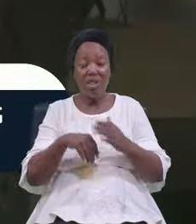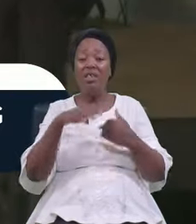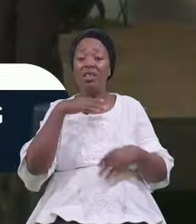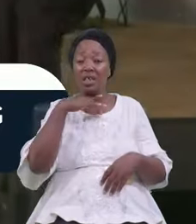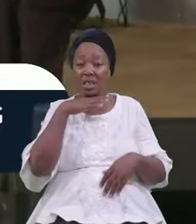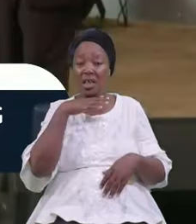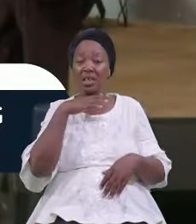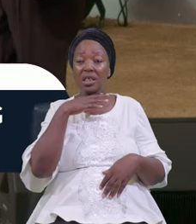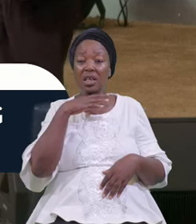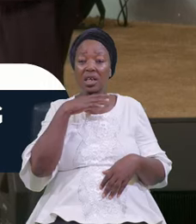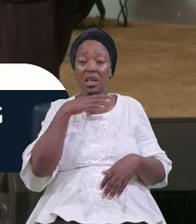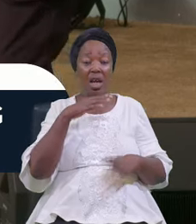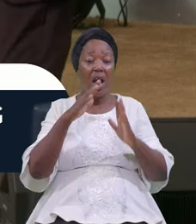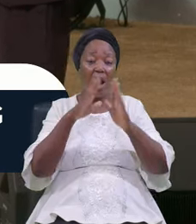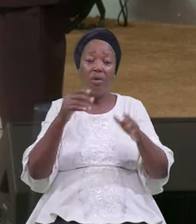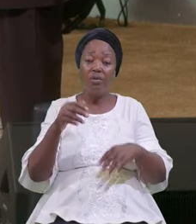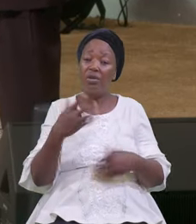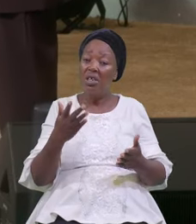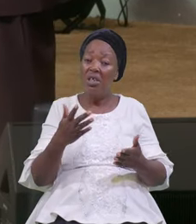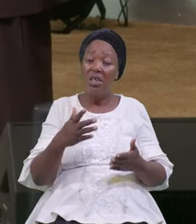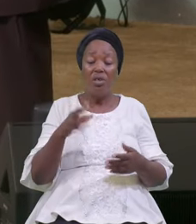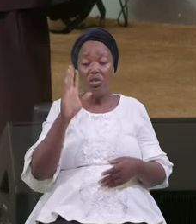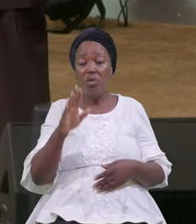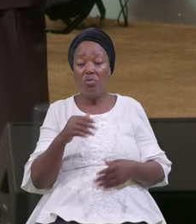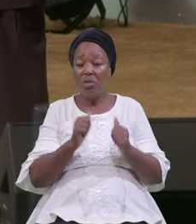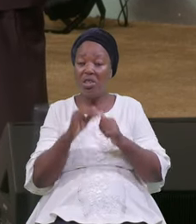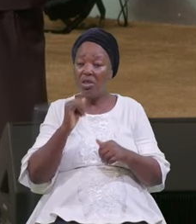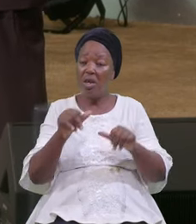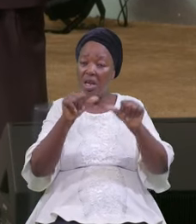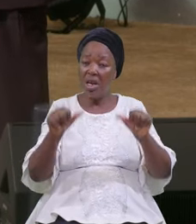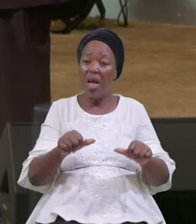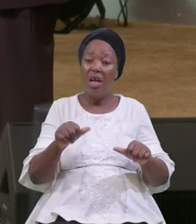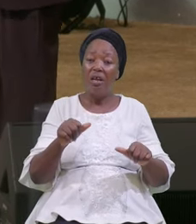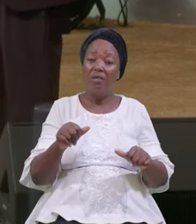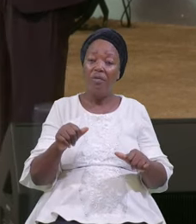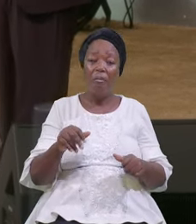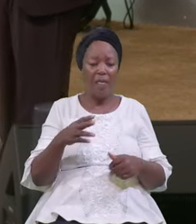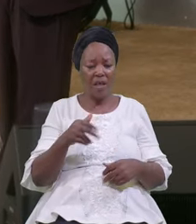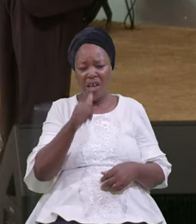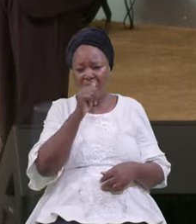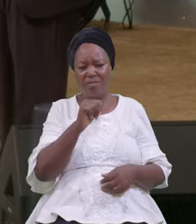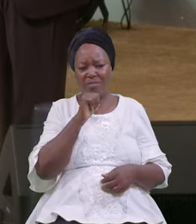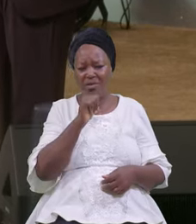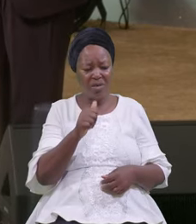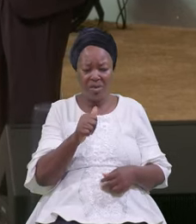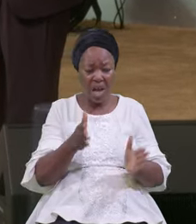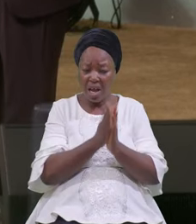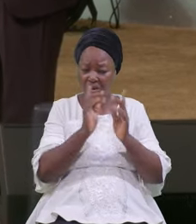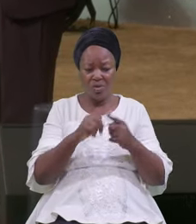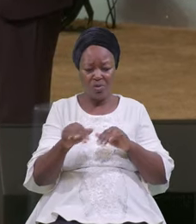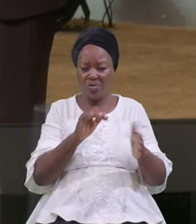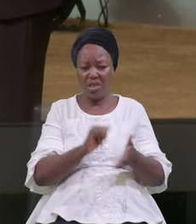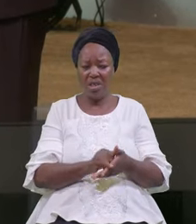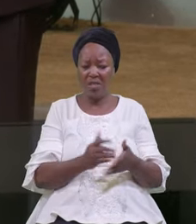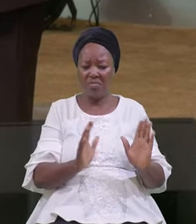in a dirty sanctuary. Which is your area? Your area is, I'm not assigned to do that.